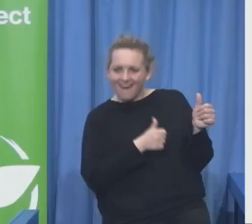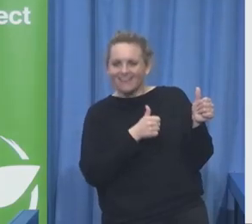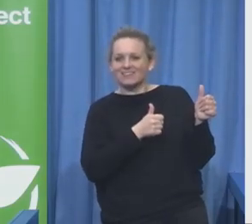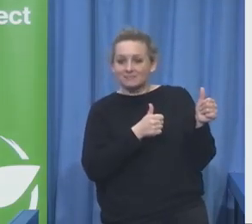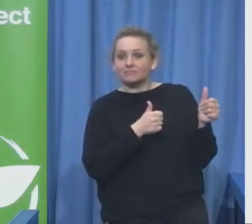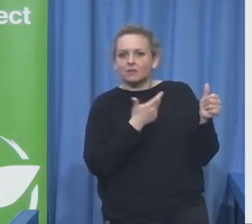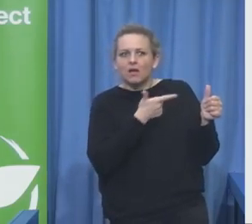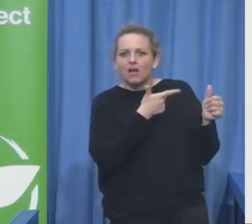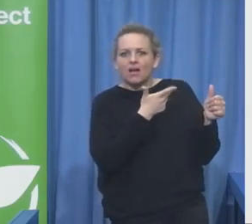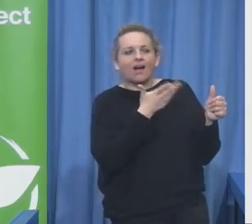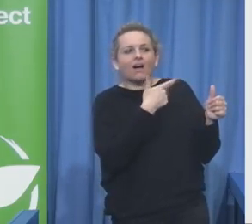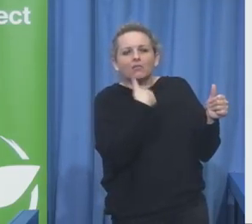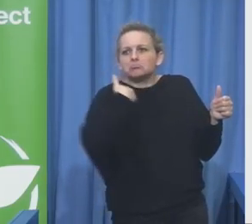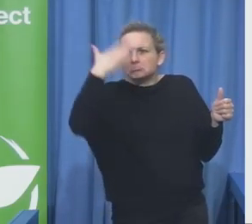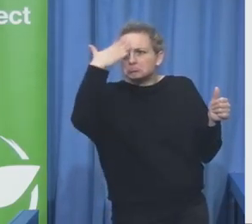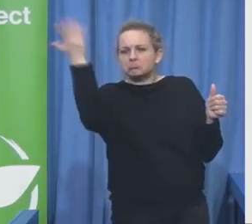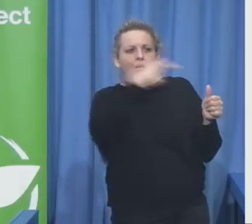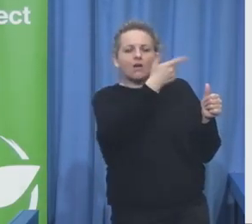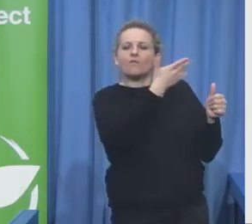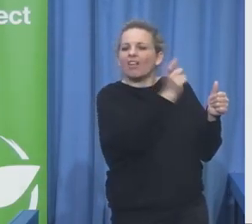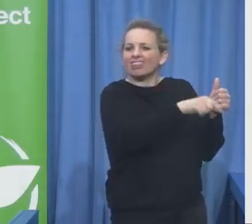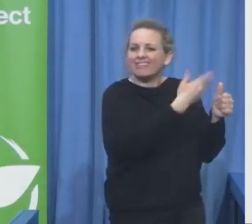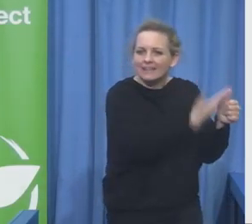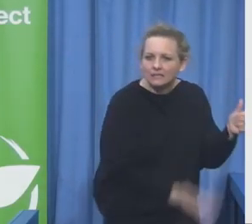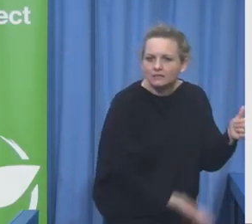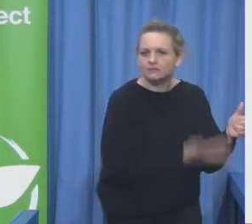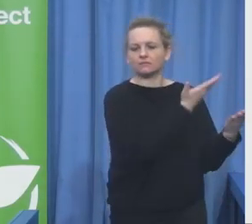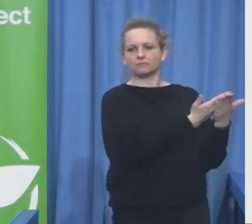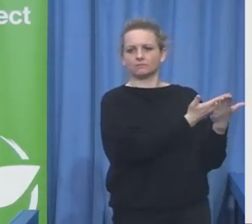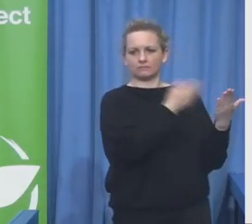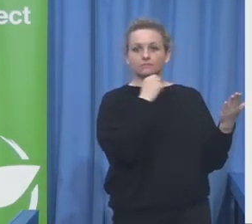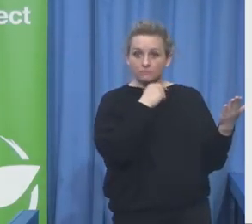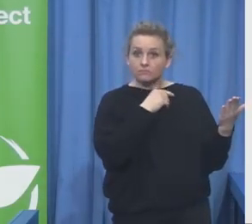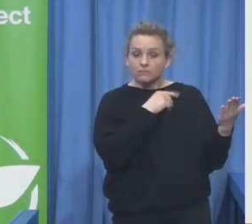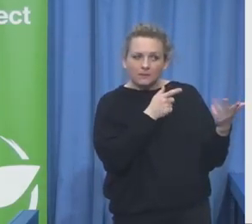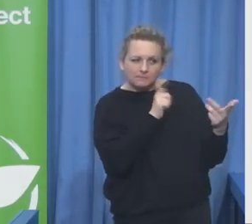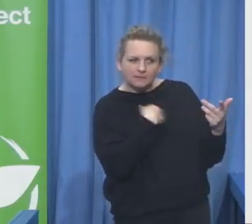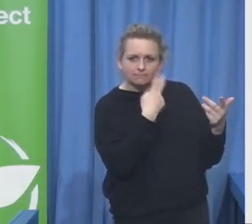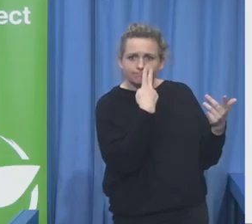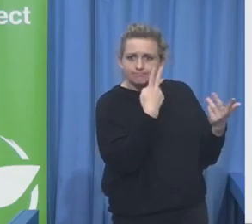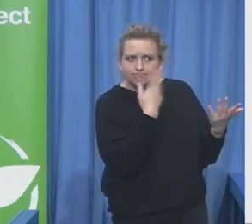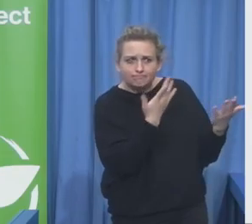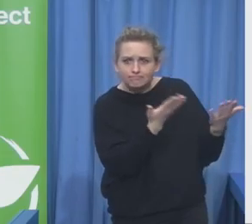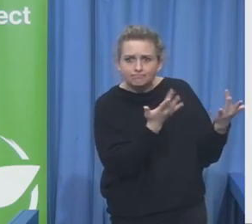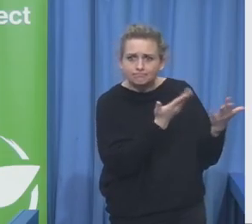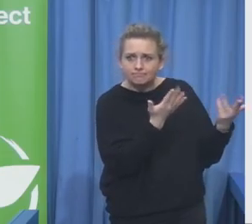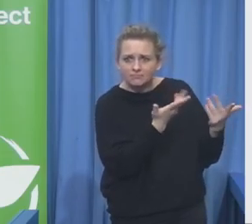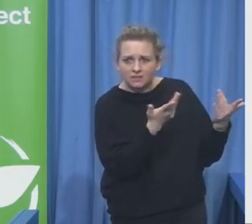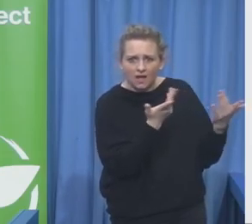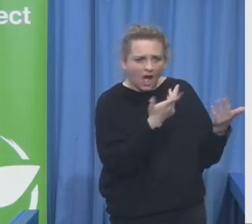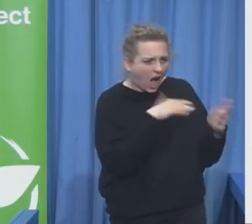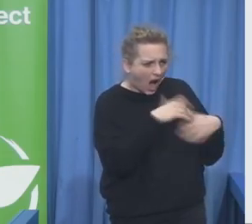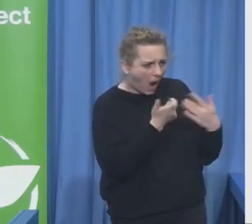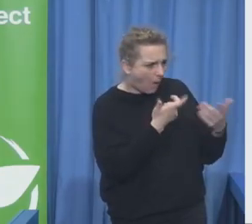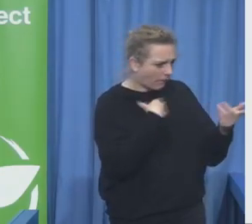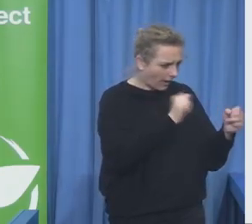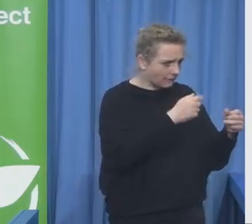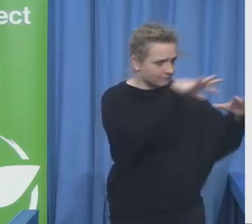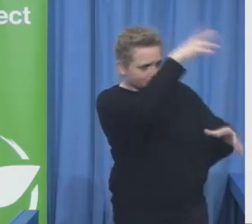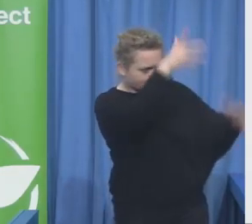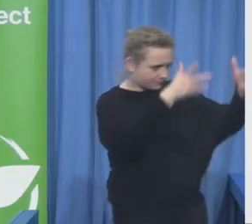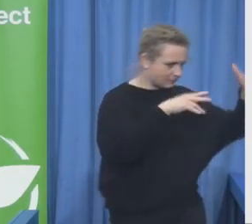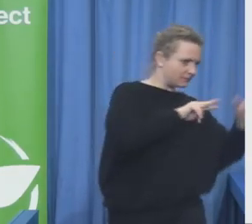we'll take care of it. We'll find out what they need. But the reality of that, when I convert that, is we scramble. Someone tells